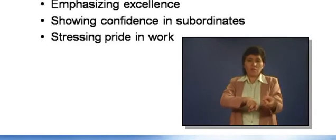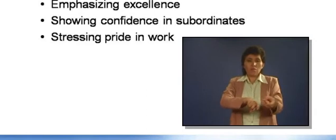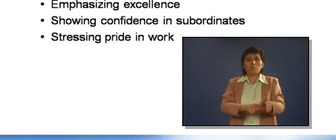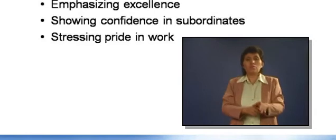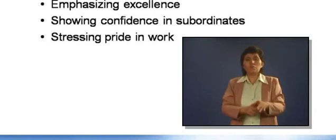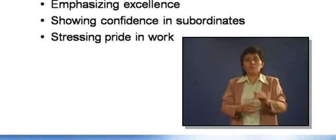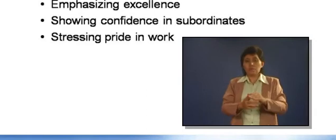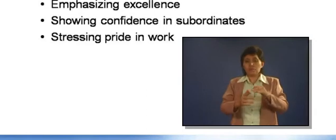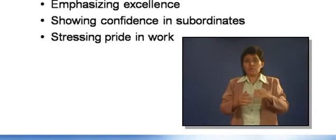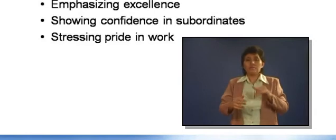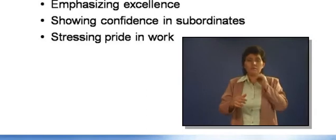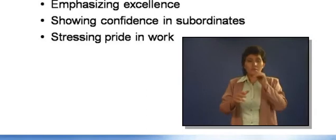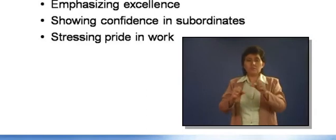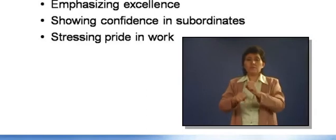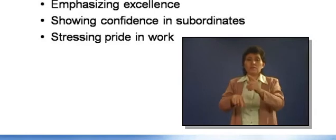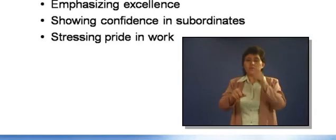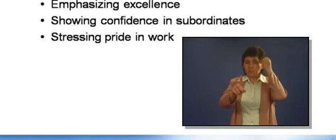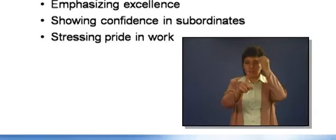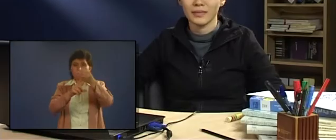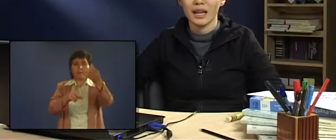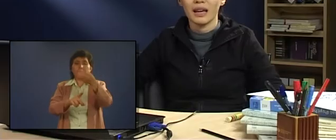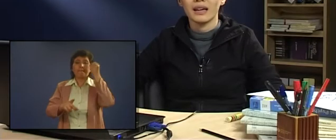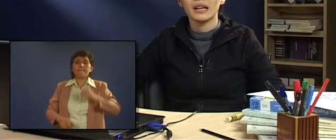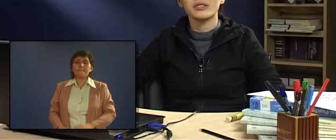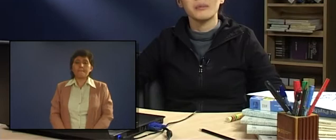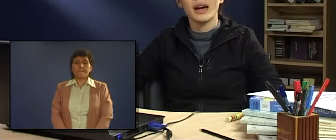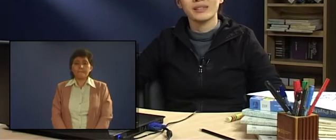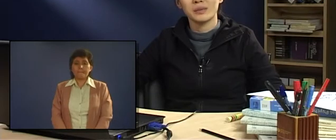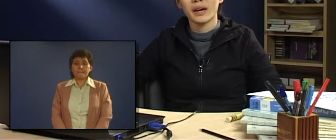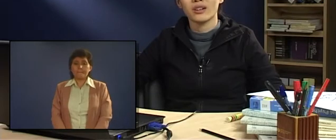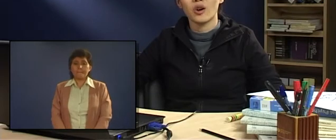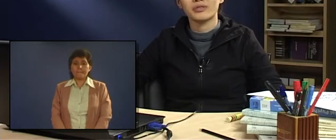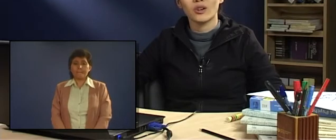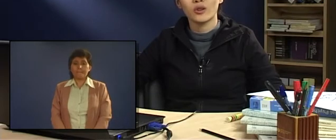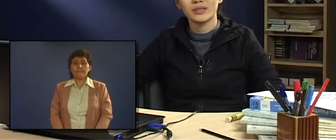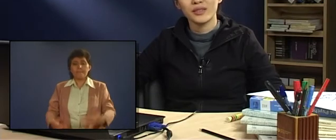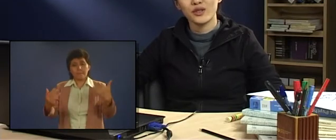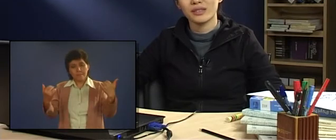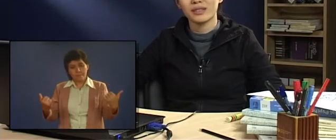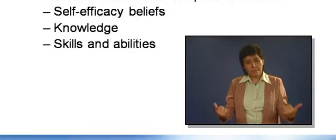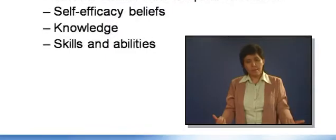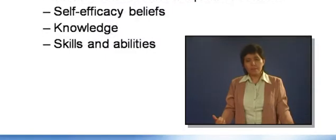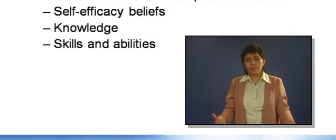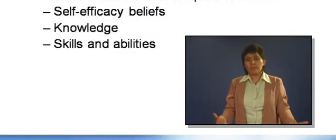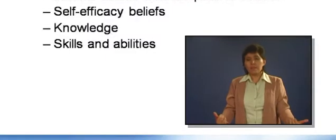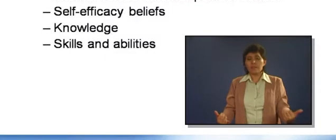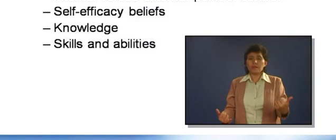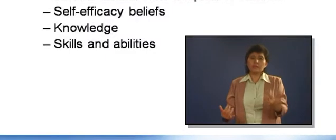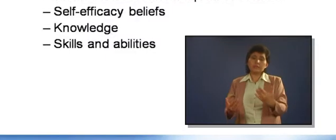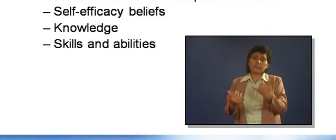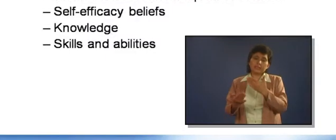now some aspect of the contingency factors